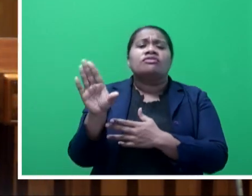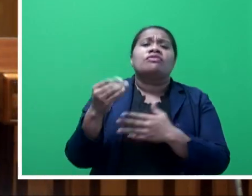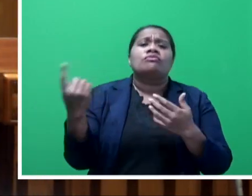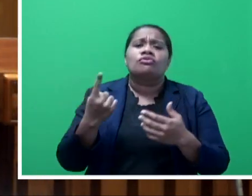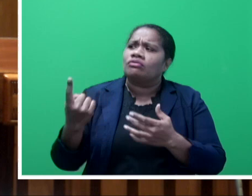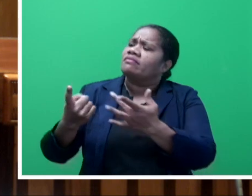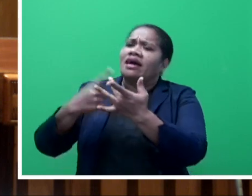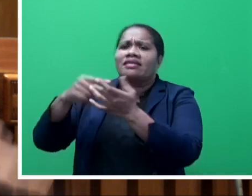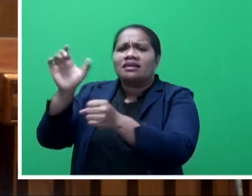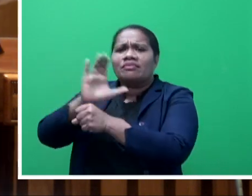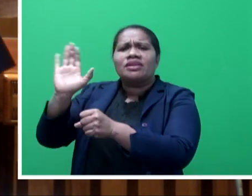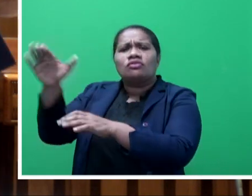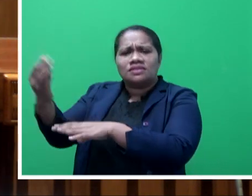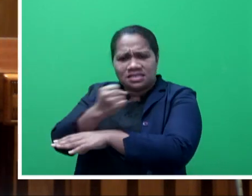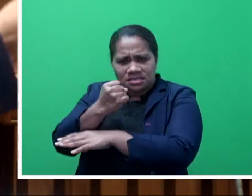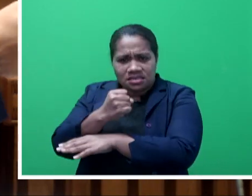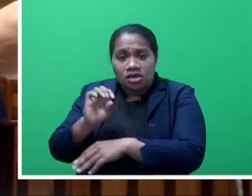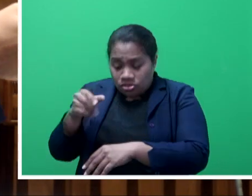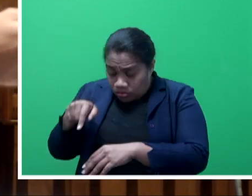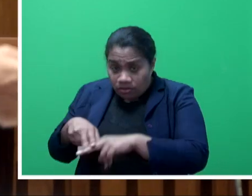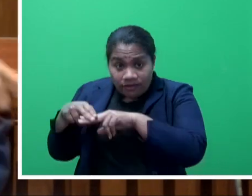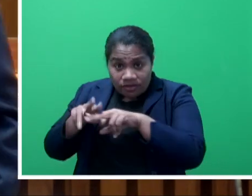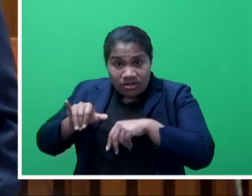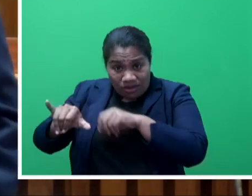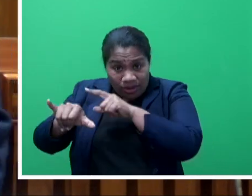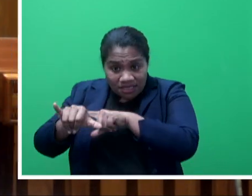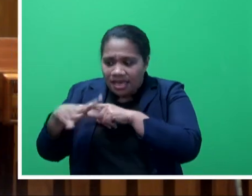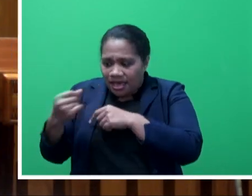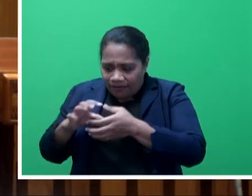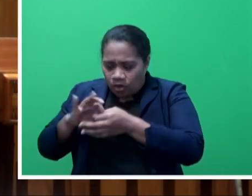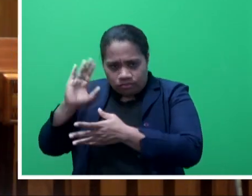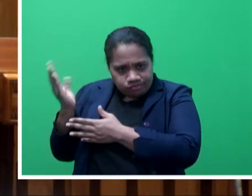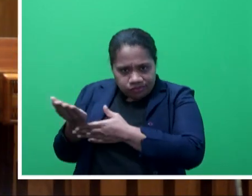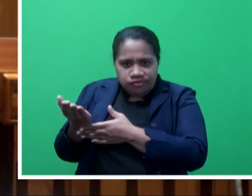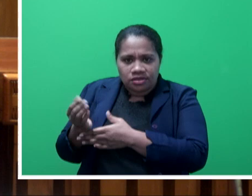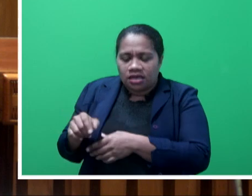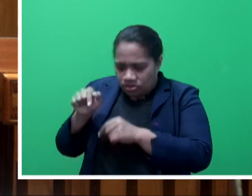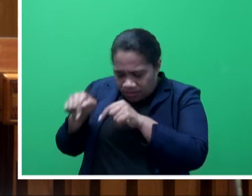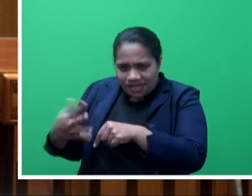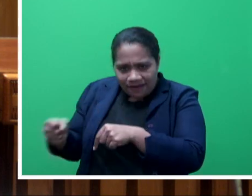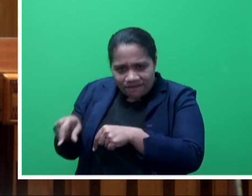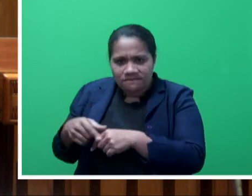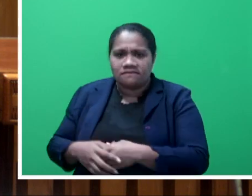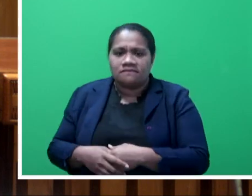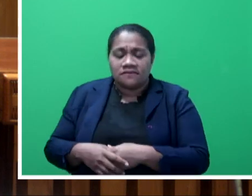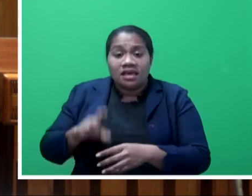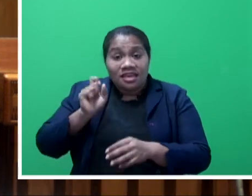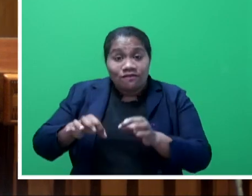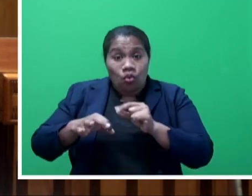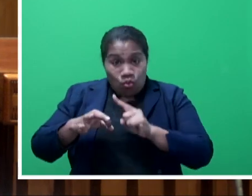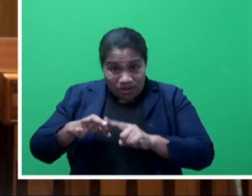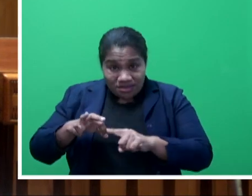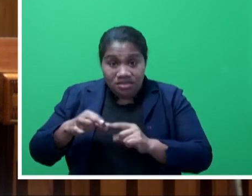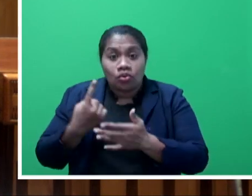ATS. Do they know if only Fiji Airways no longer flies, if Qantas comes, their food will be catered for in Sydney?